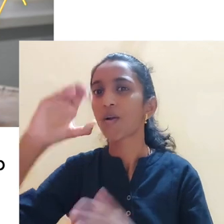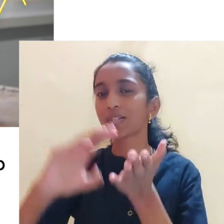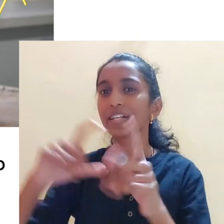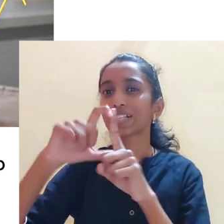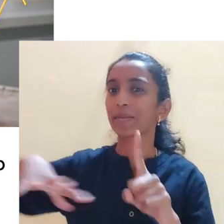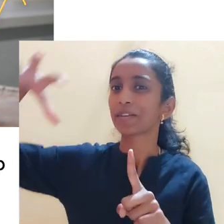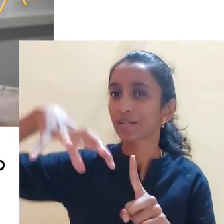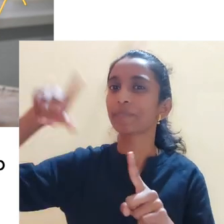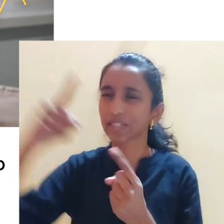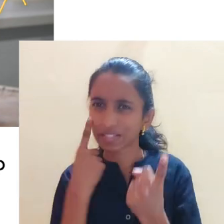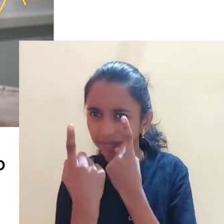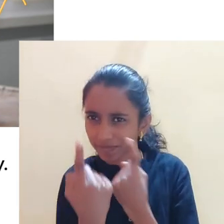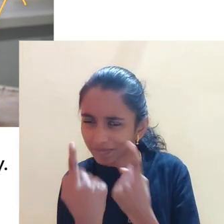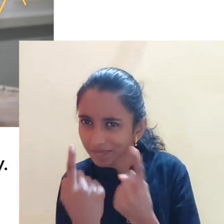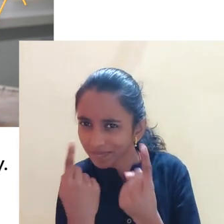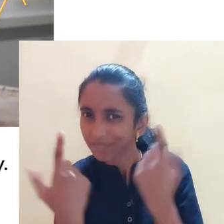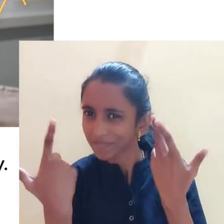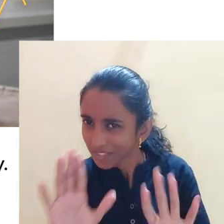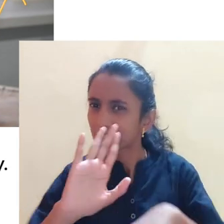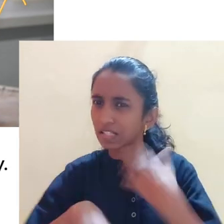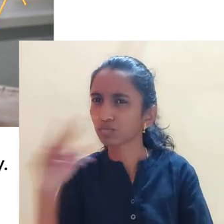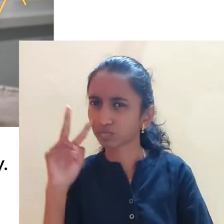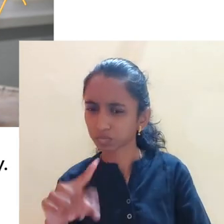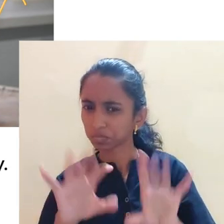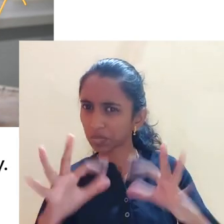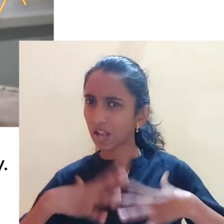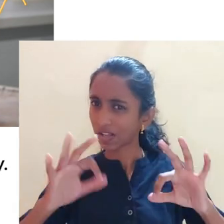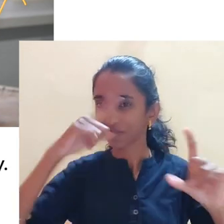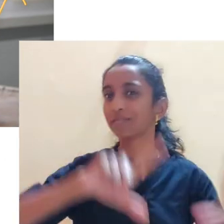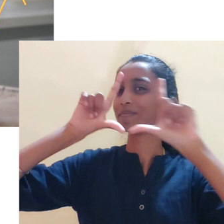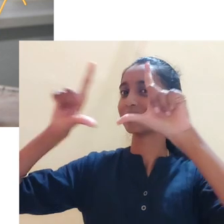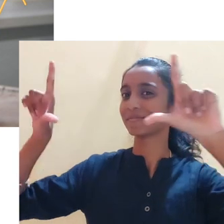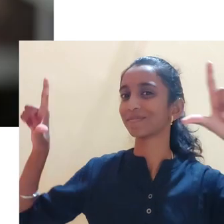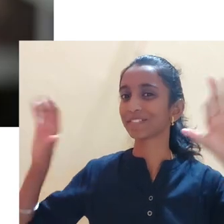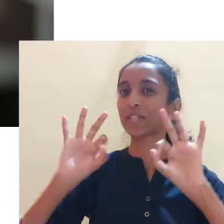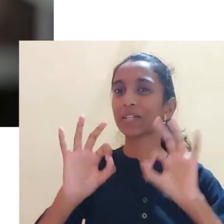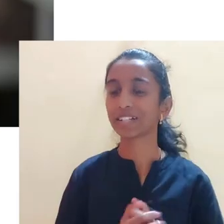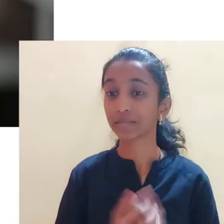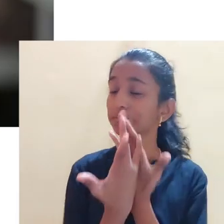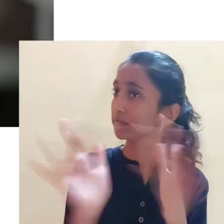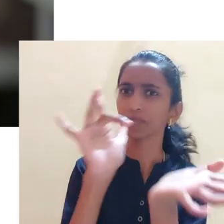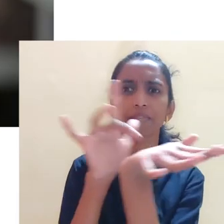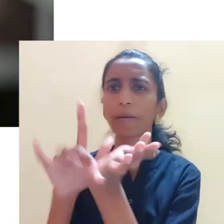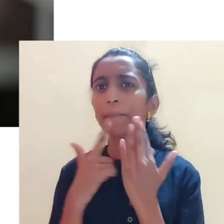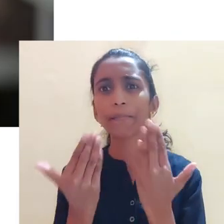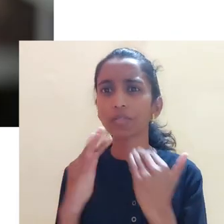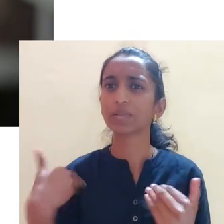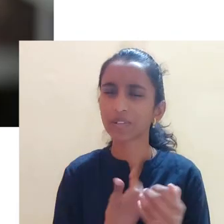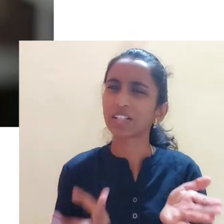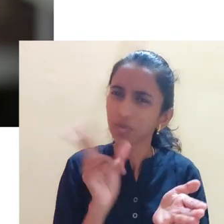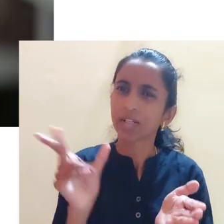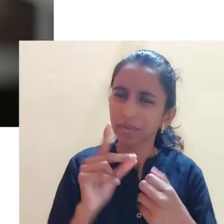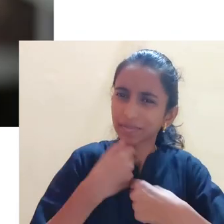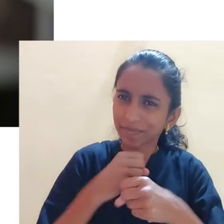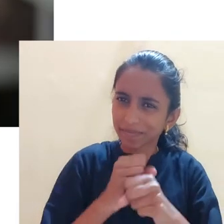conservation department for a checkup and are treated to make sure they are healthy for display. Wherever possible, we try to